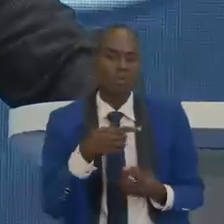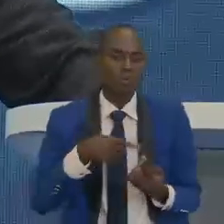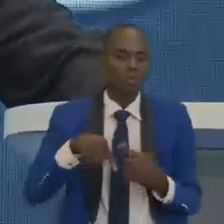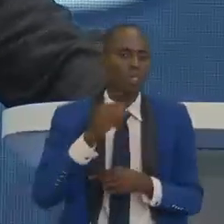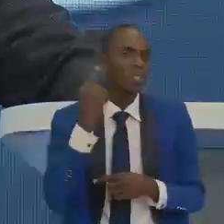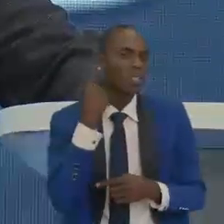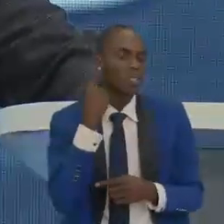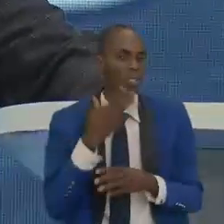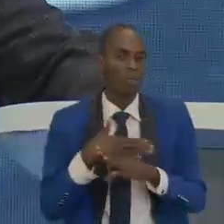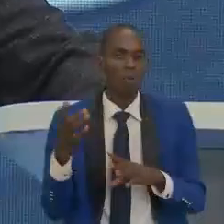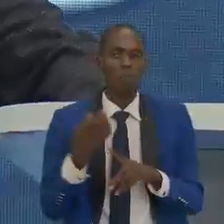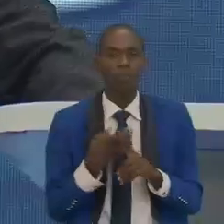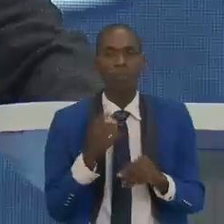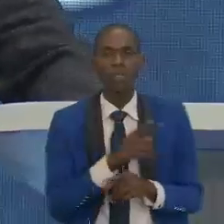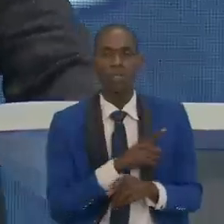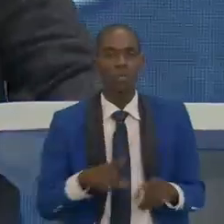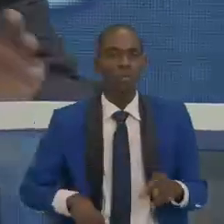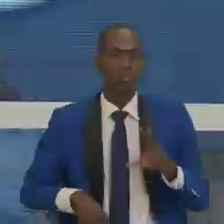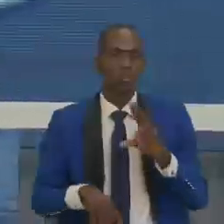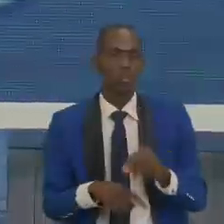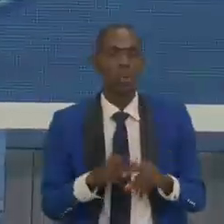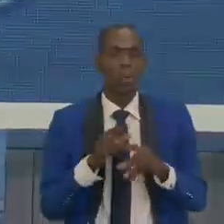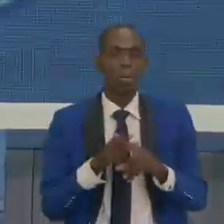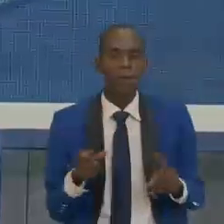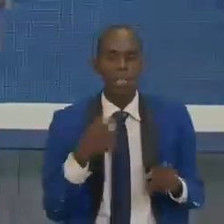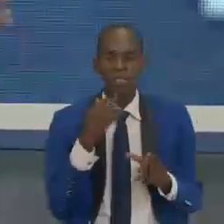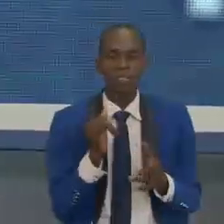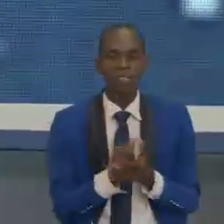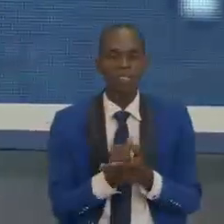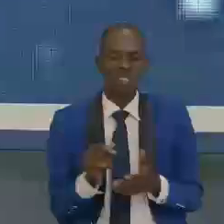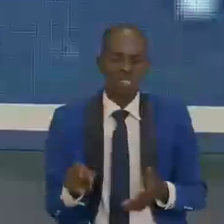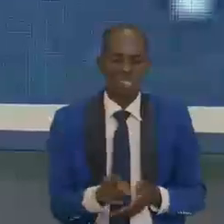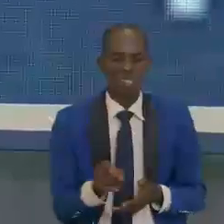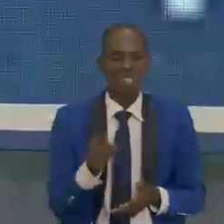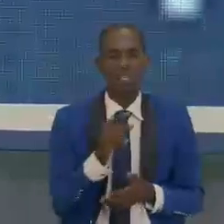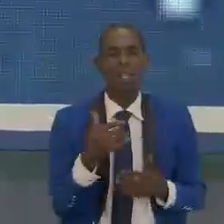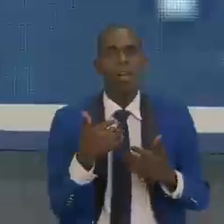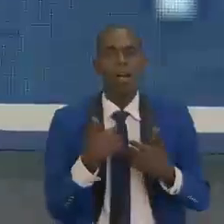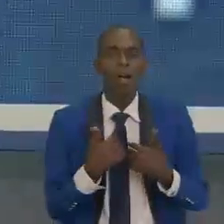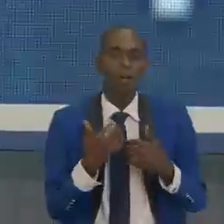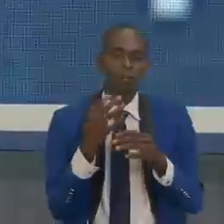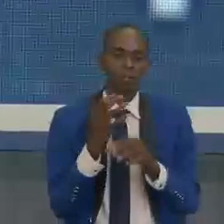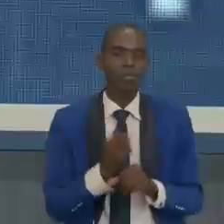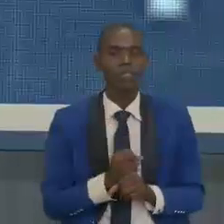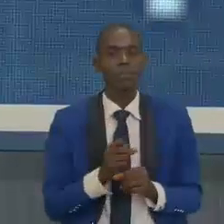from the world. He said, they have receive them.